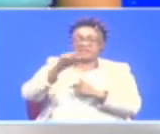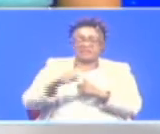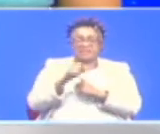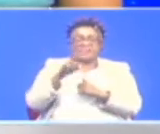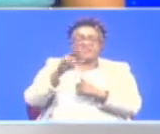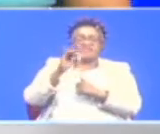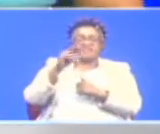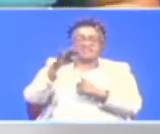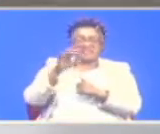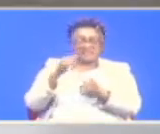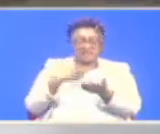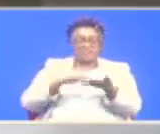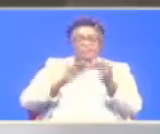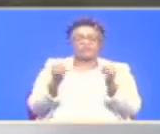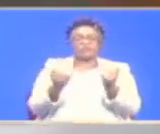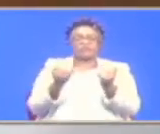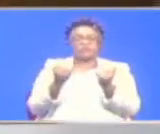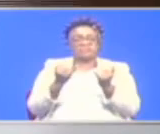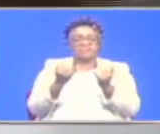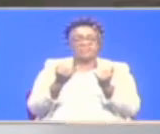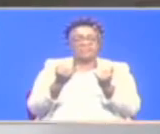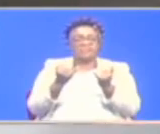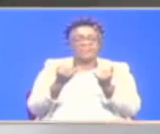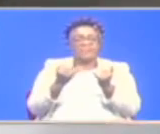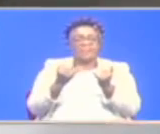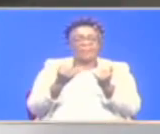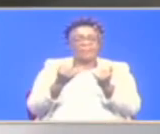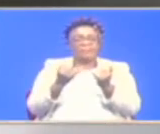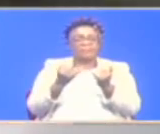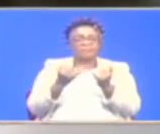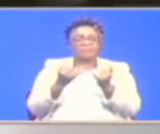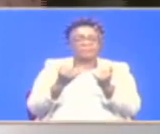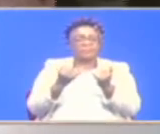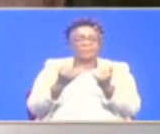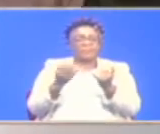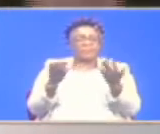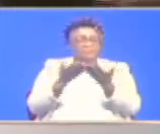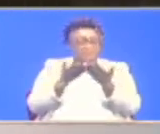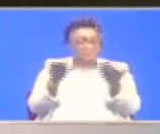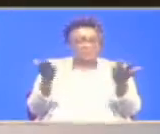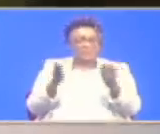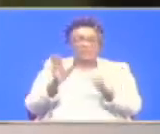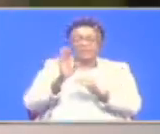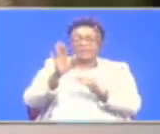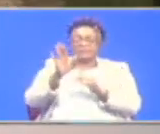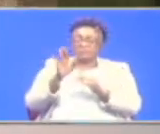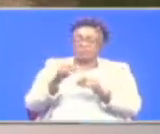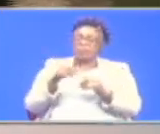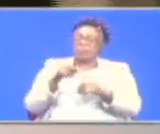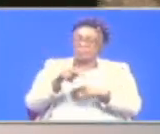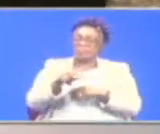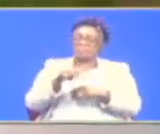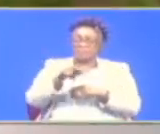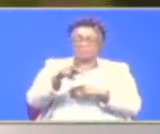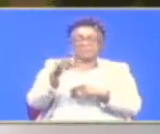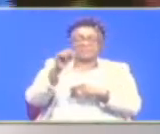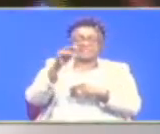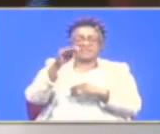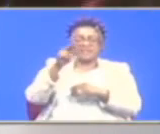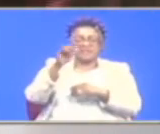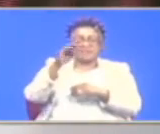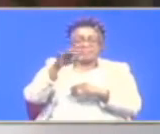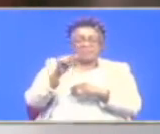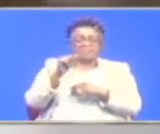Odor has more. An extra spring visible in his step, Professor Stephen Kiama